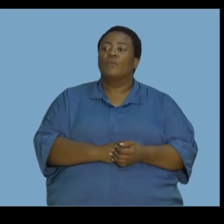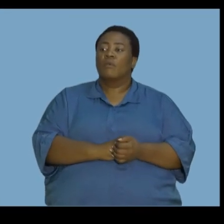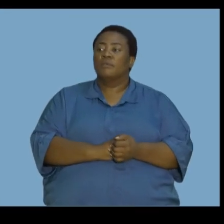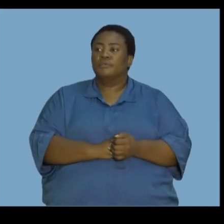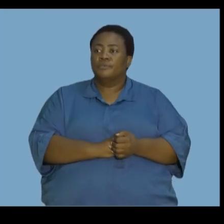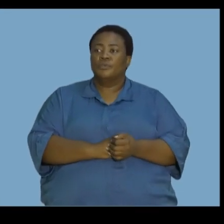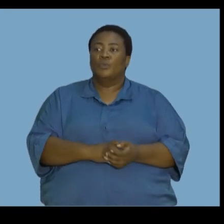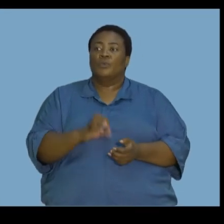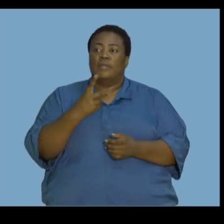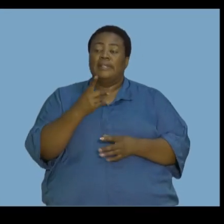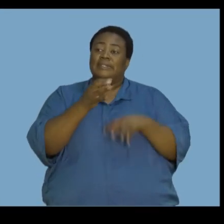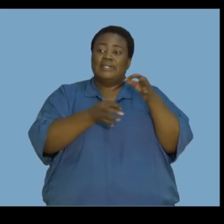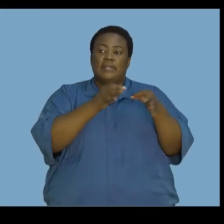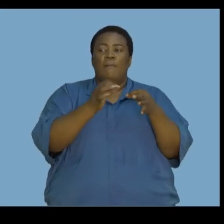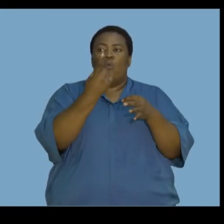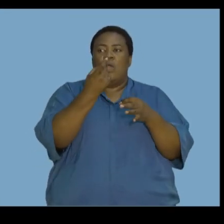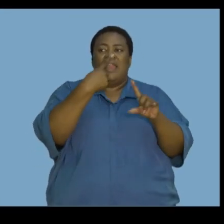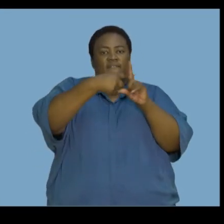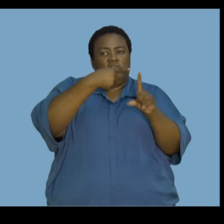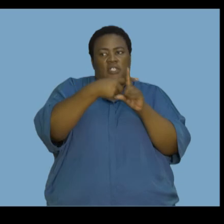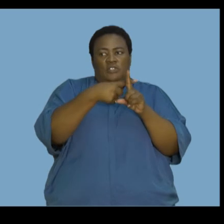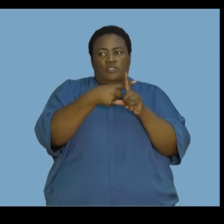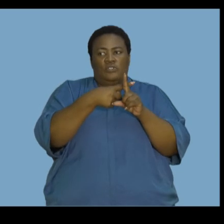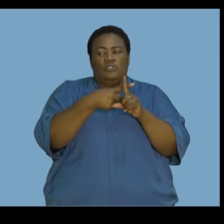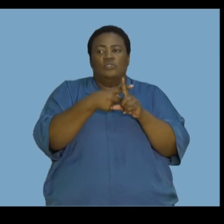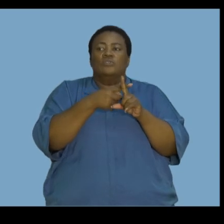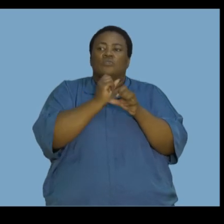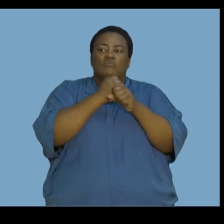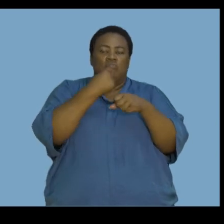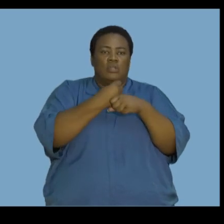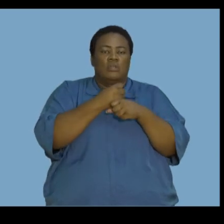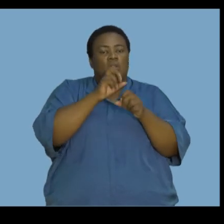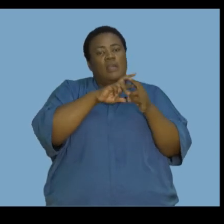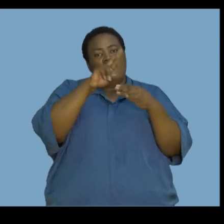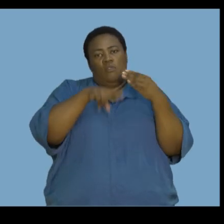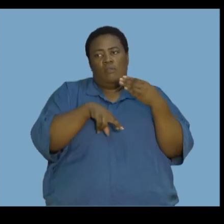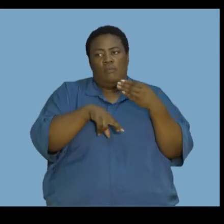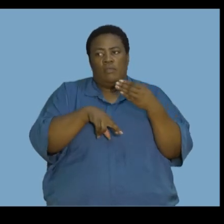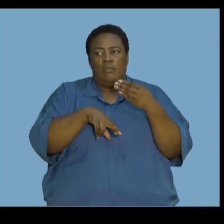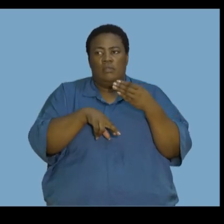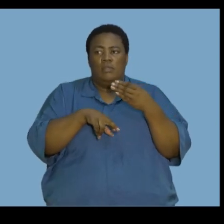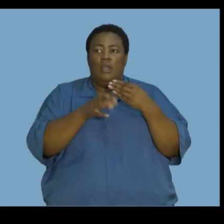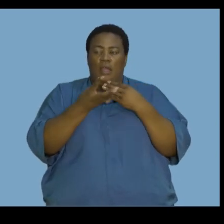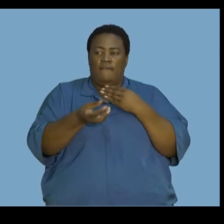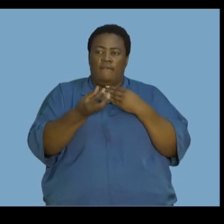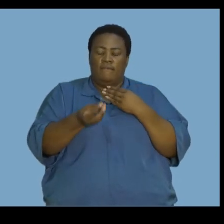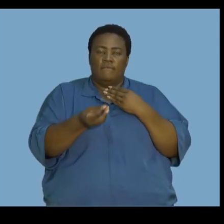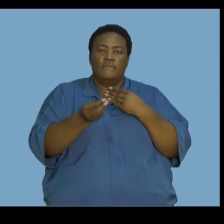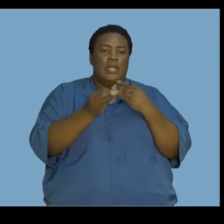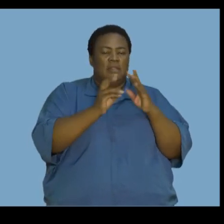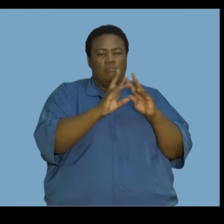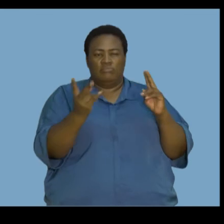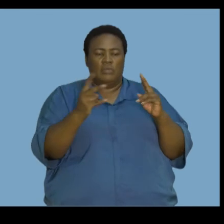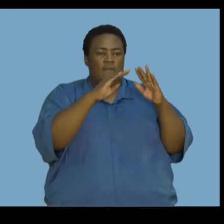Okay, describe one advantage of making the results of their survey available to the various households